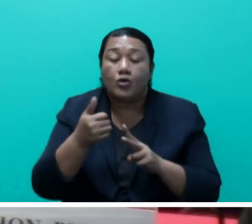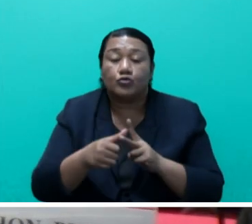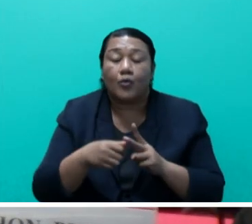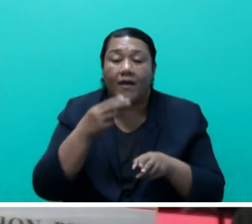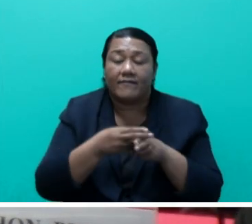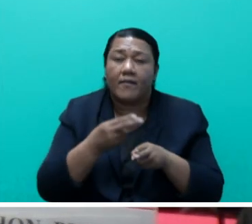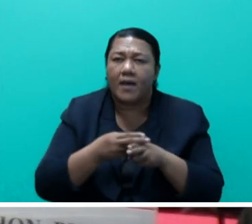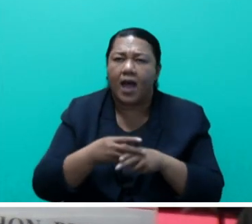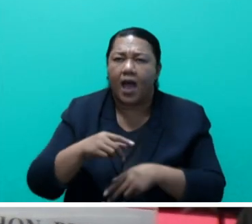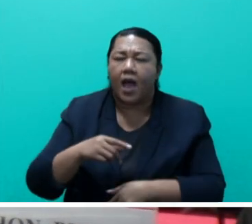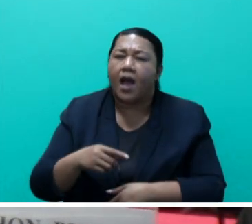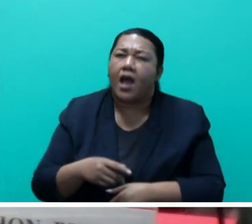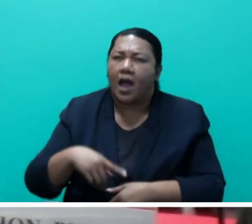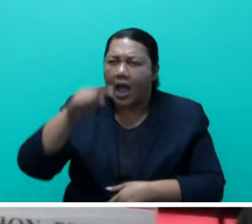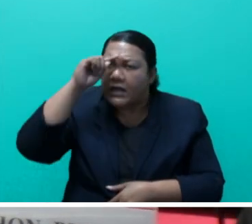importance of